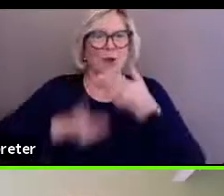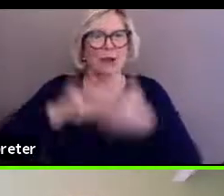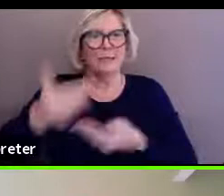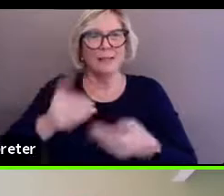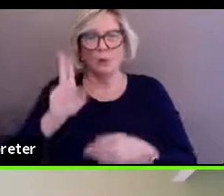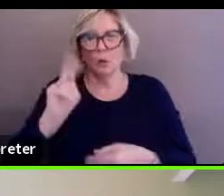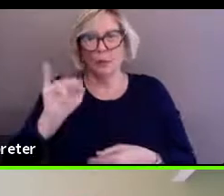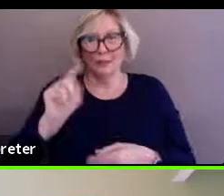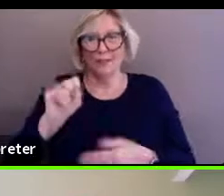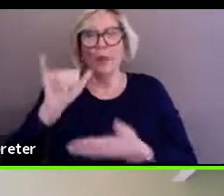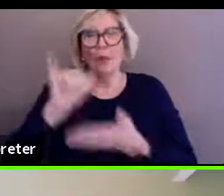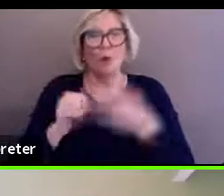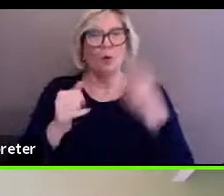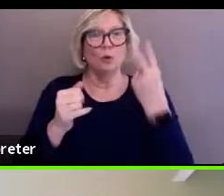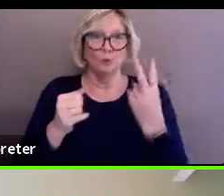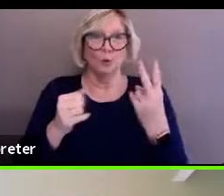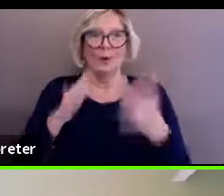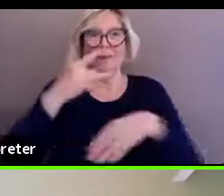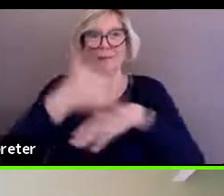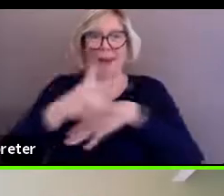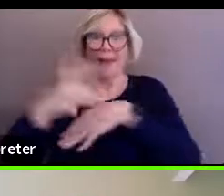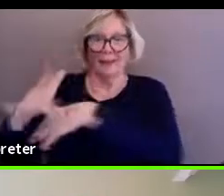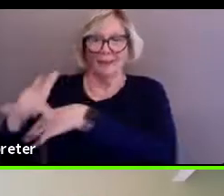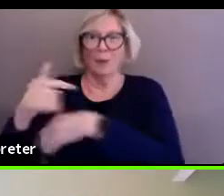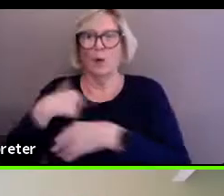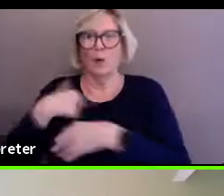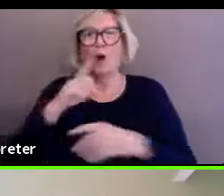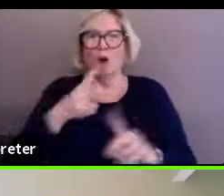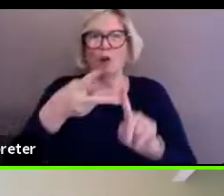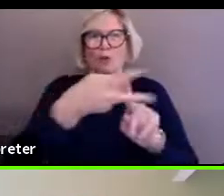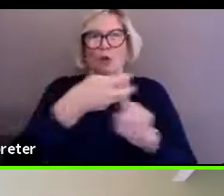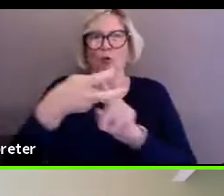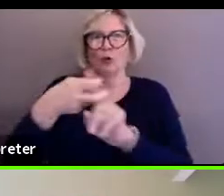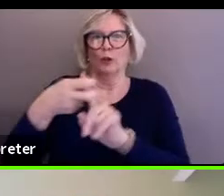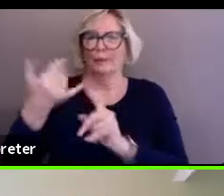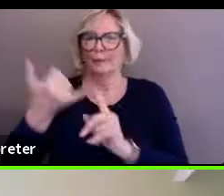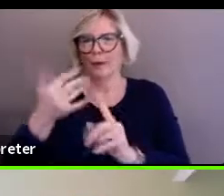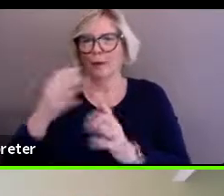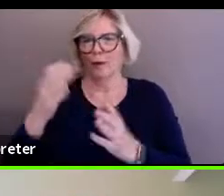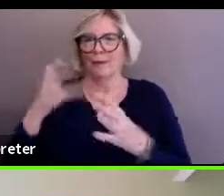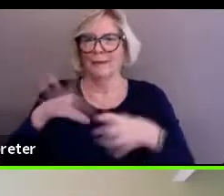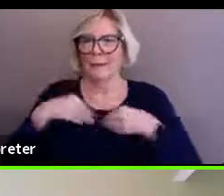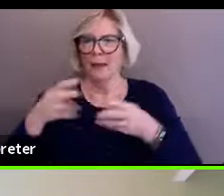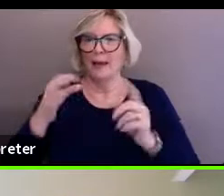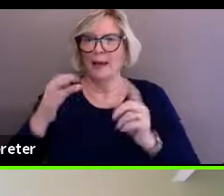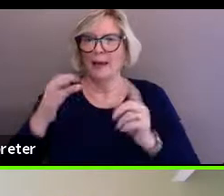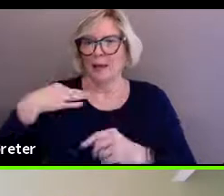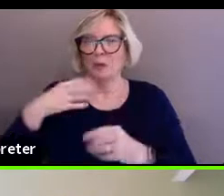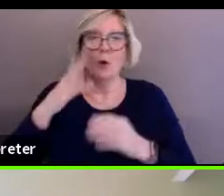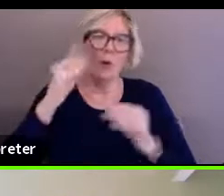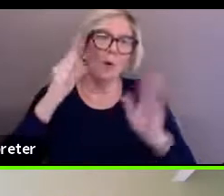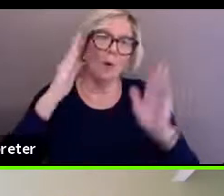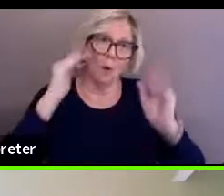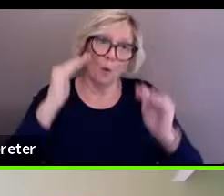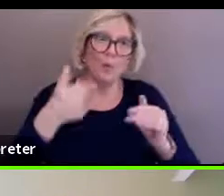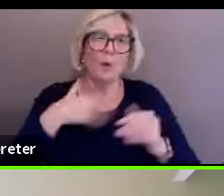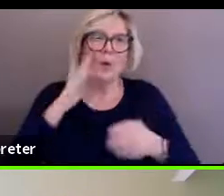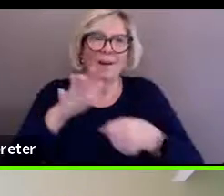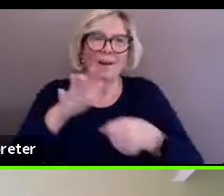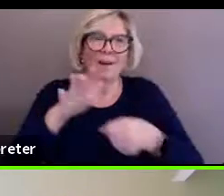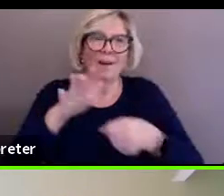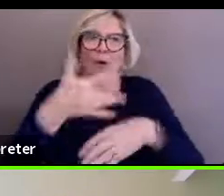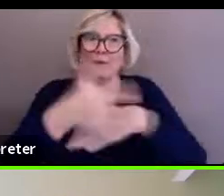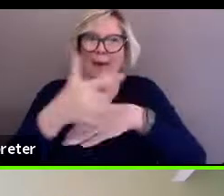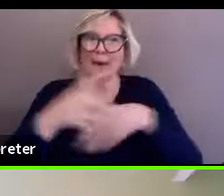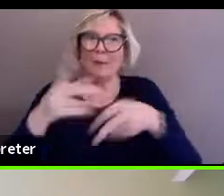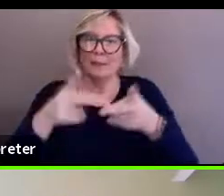2 vacancies that we're actually recruiting for right now. So hopefully we will have those vacancies filled this spring. So